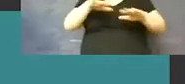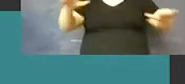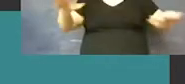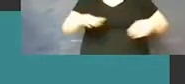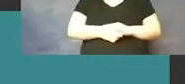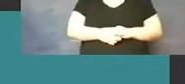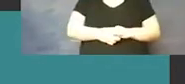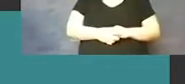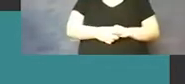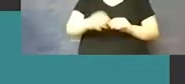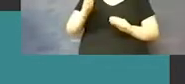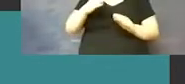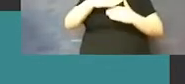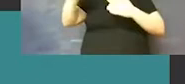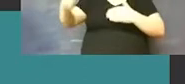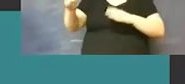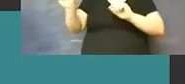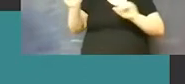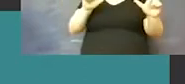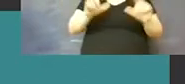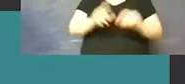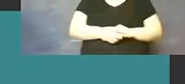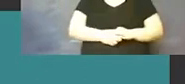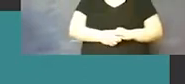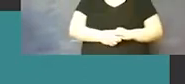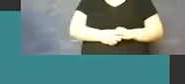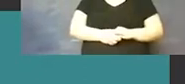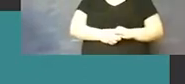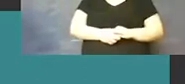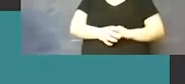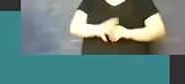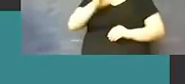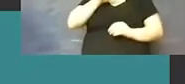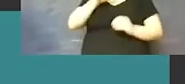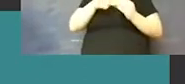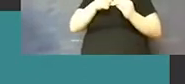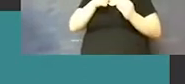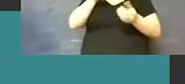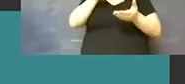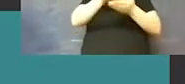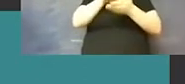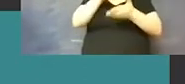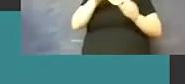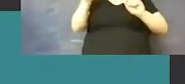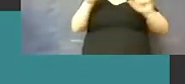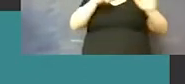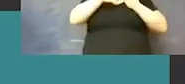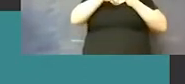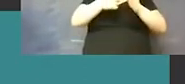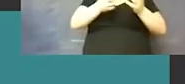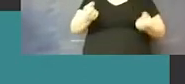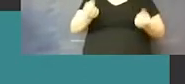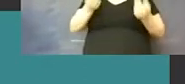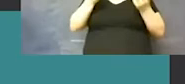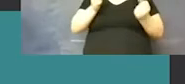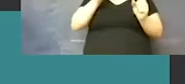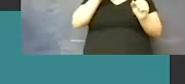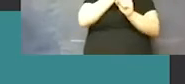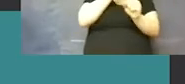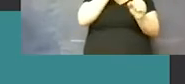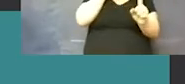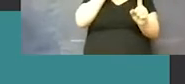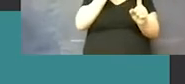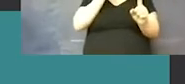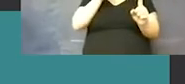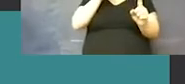we can talk a little bit about this slide shows how many cases we're seeing in Roundwork ISD. It's not a true